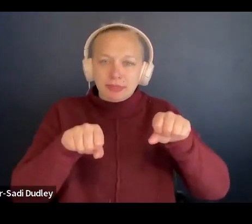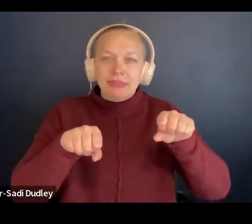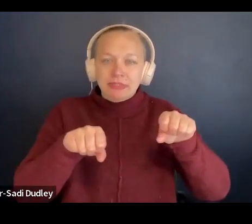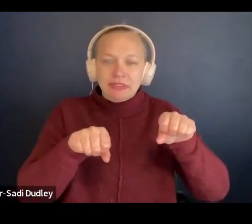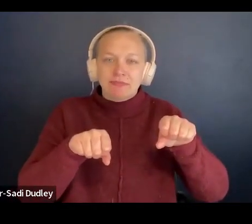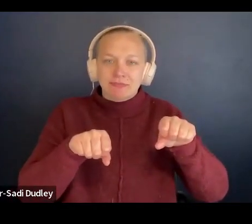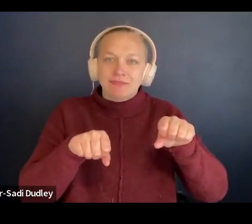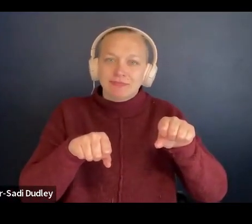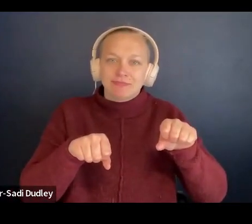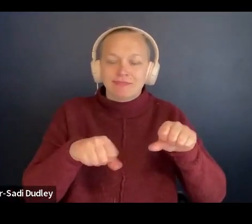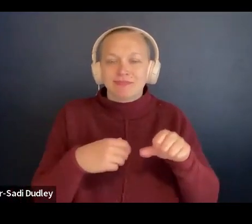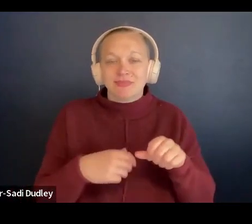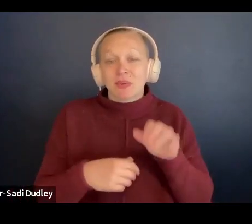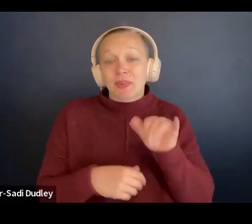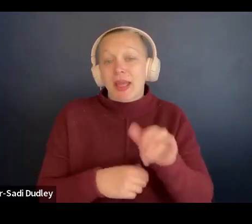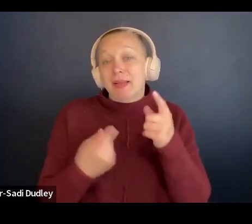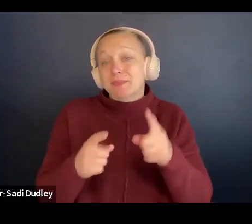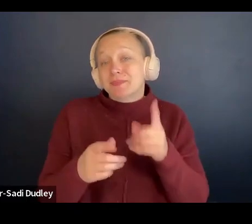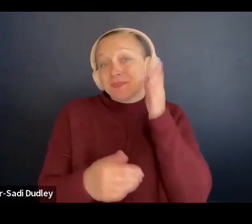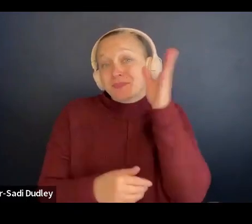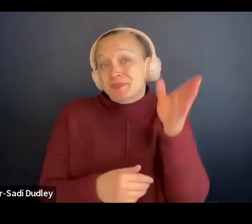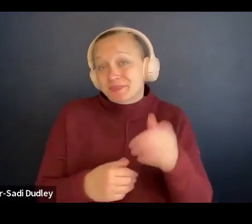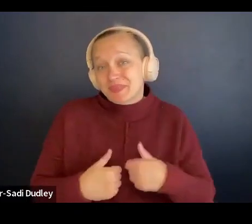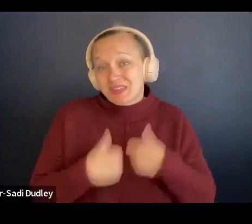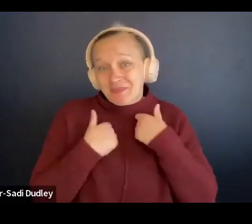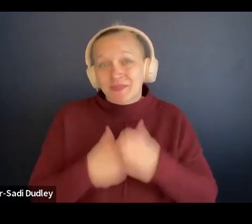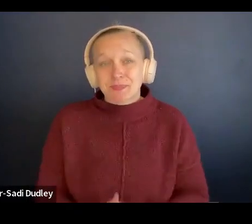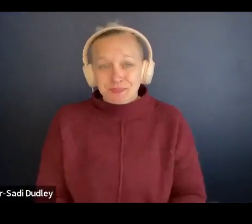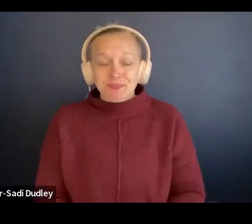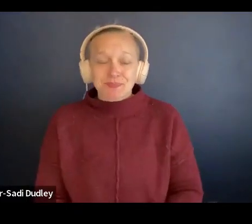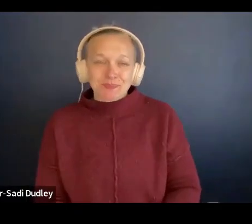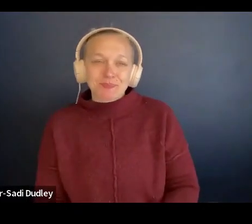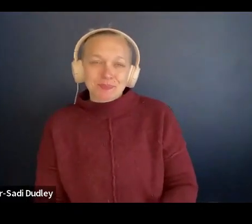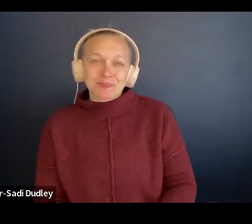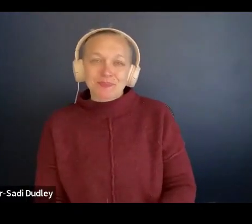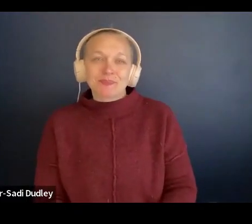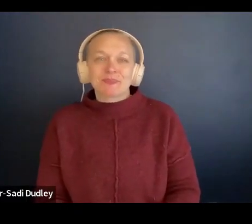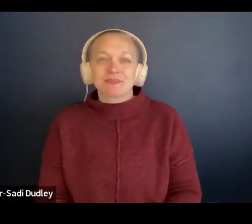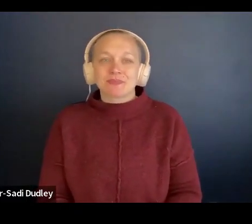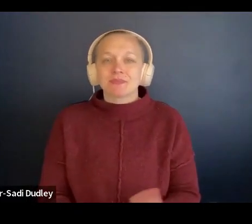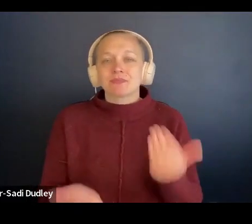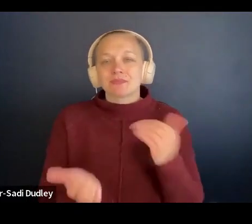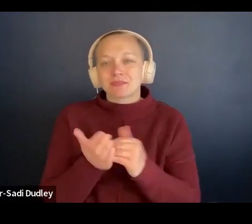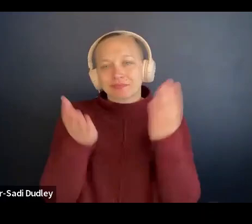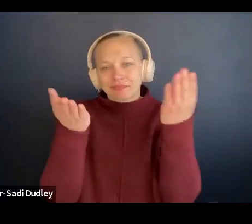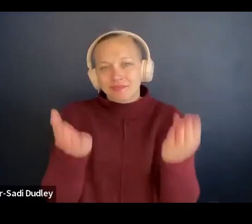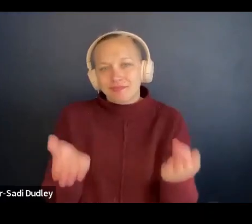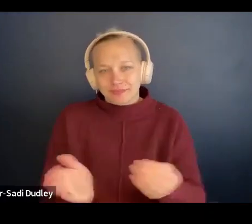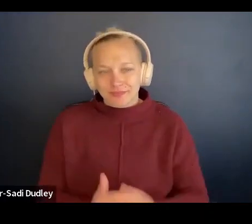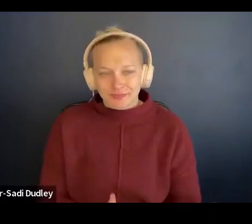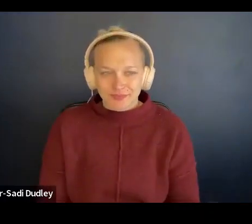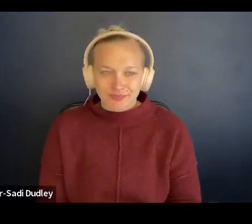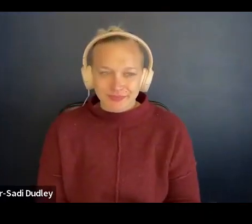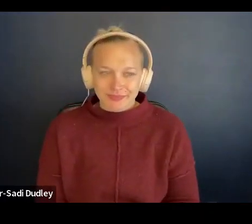years ahead. So we'll go on to the next slide. So I just put these in here. Again, if you're going to think about body donation,